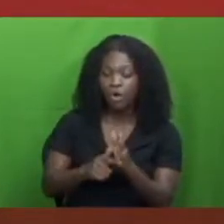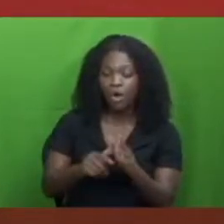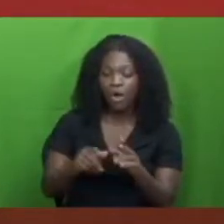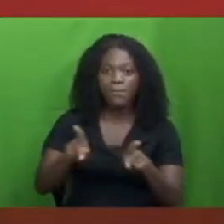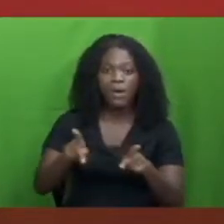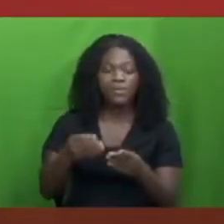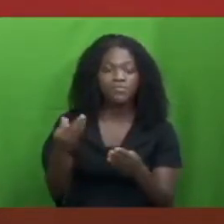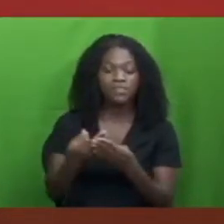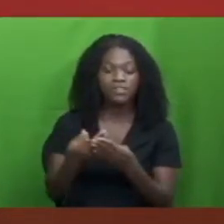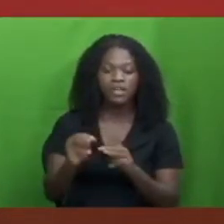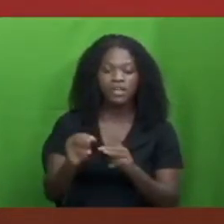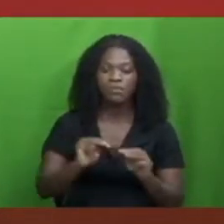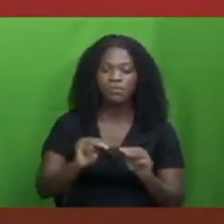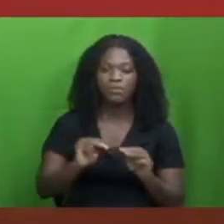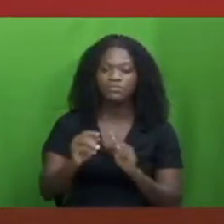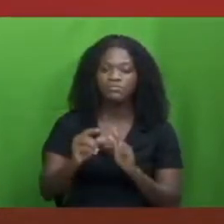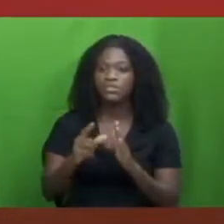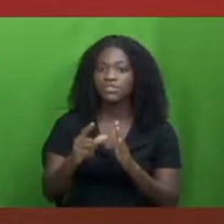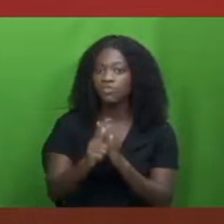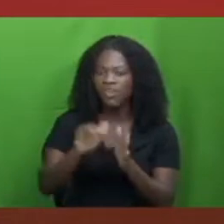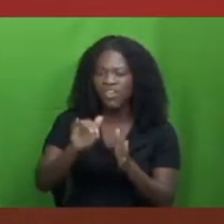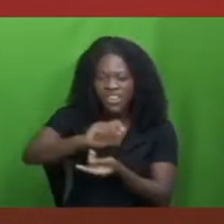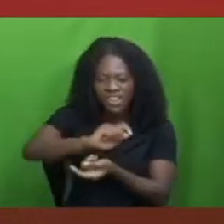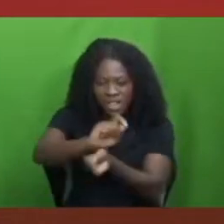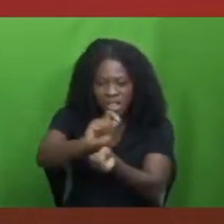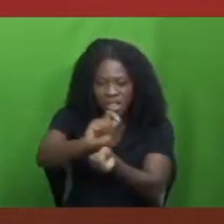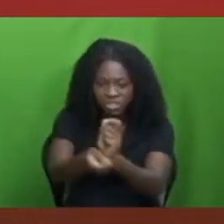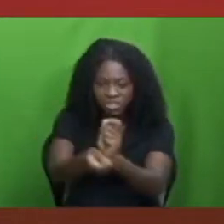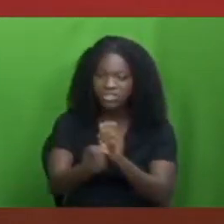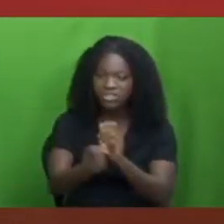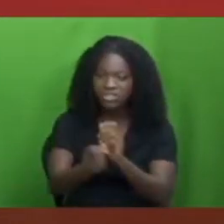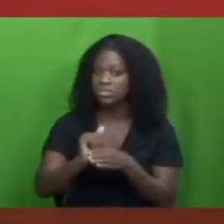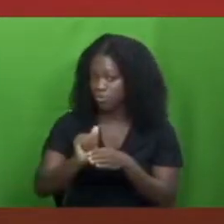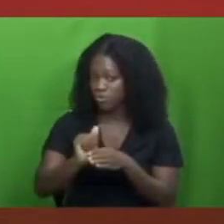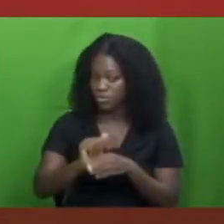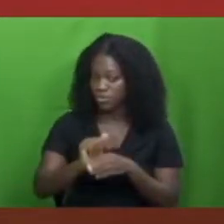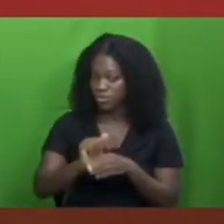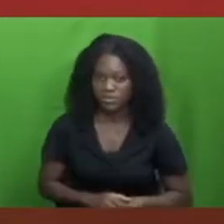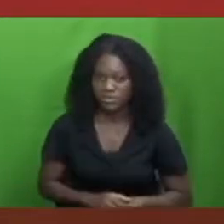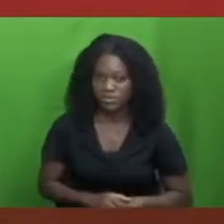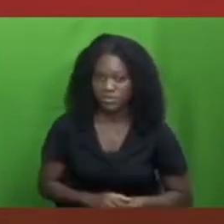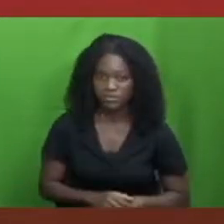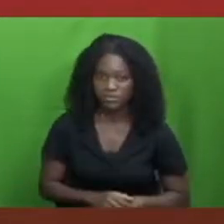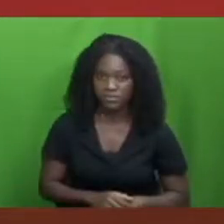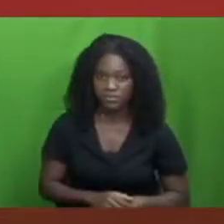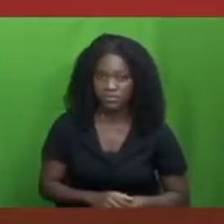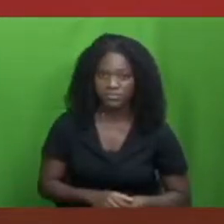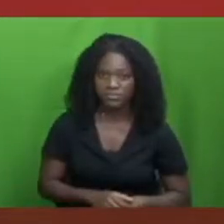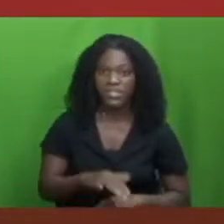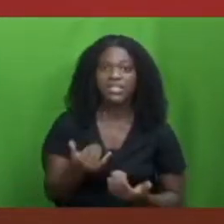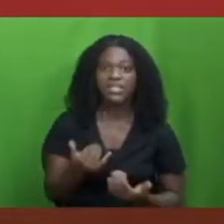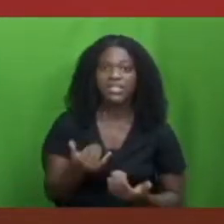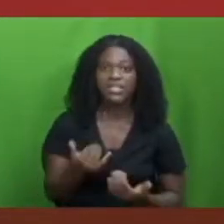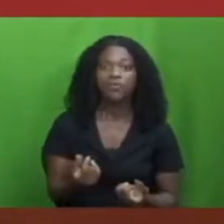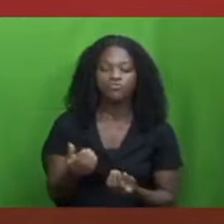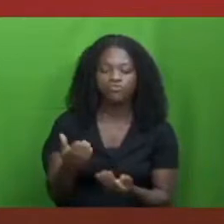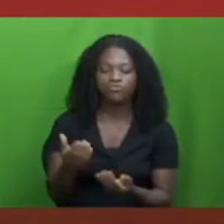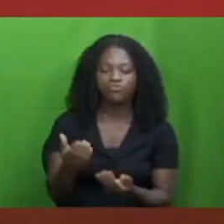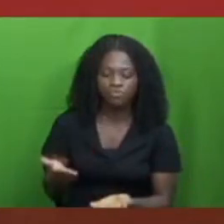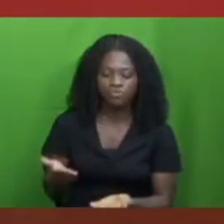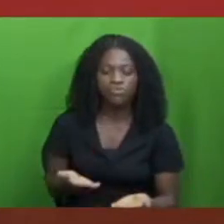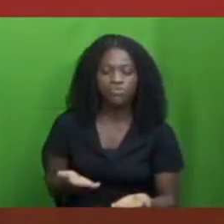2016, you passed a new law, Public Financial Management Act, which